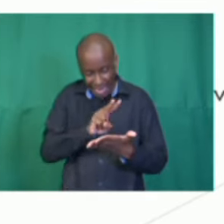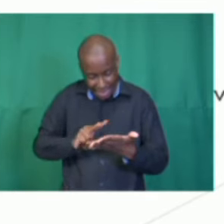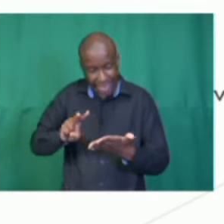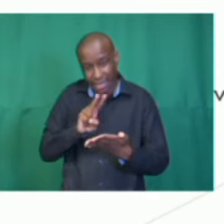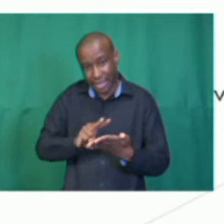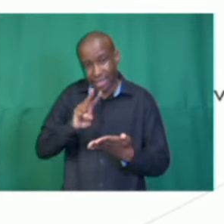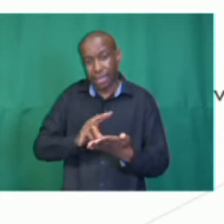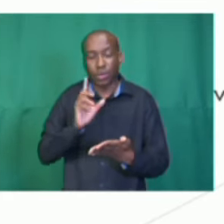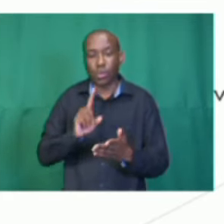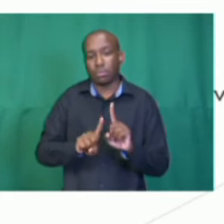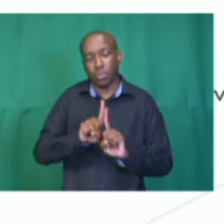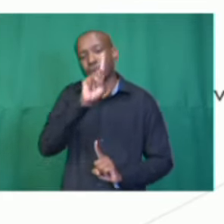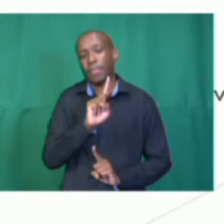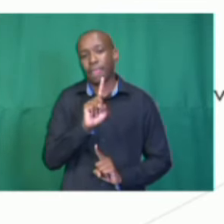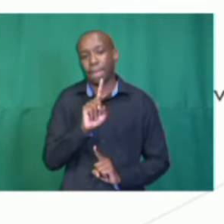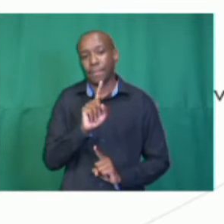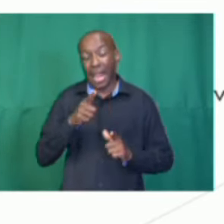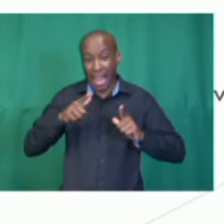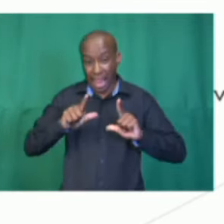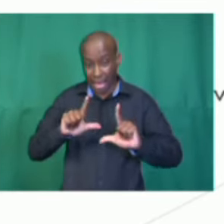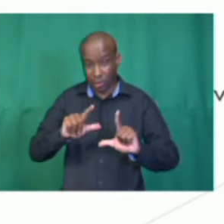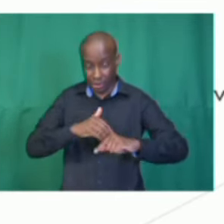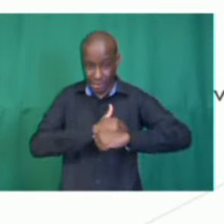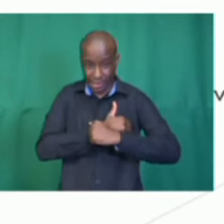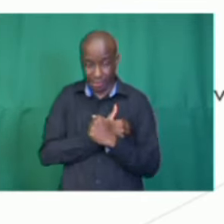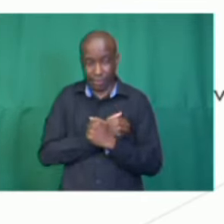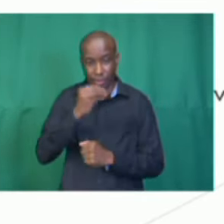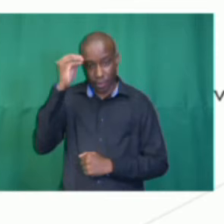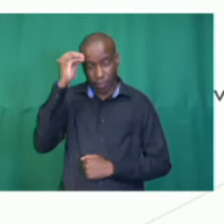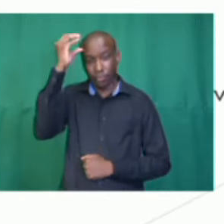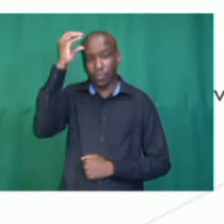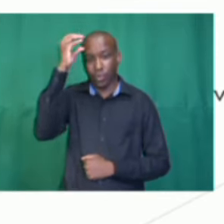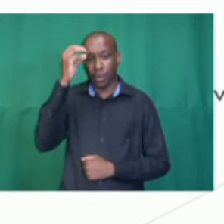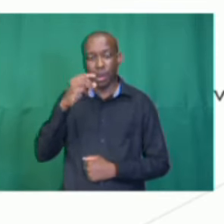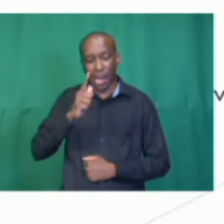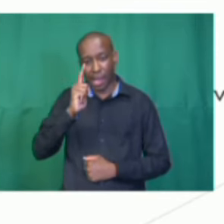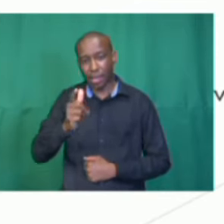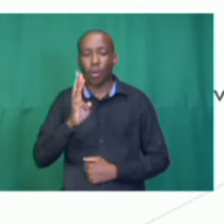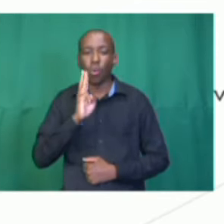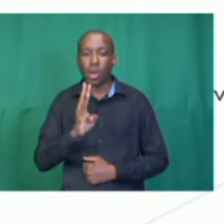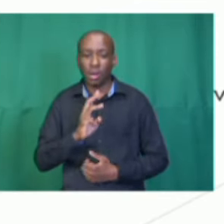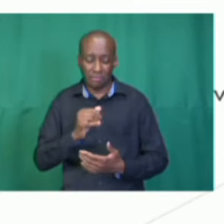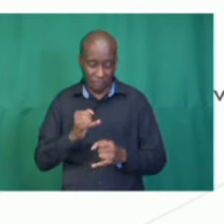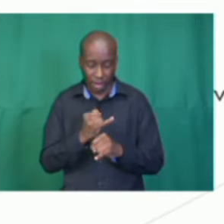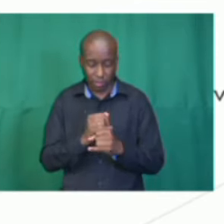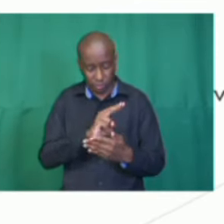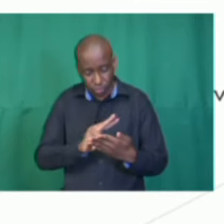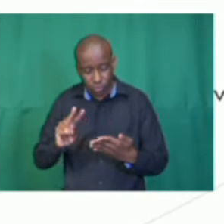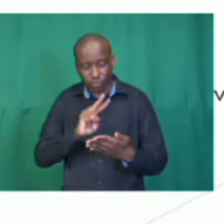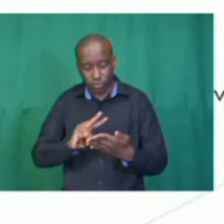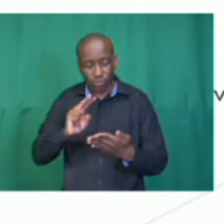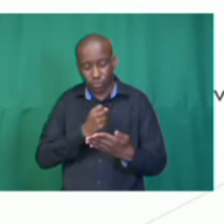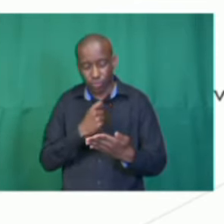we actually going to pick the language that we end up being fluent in. Then again, a brief